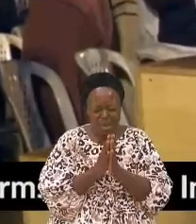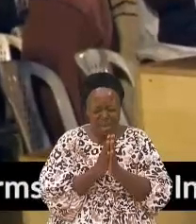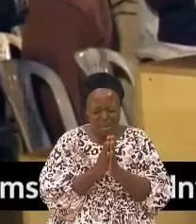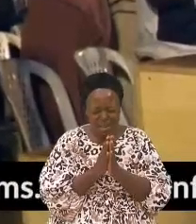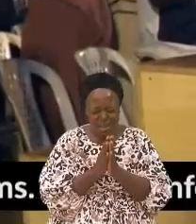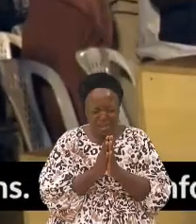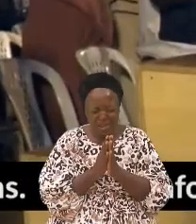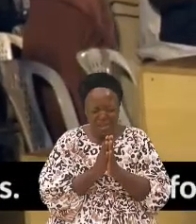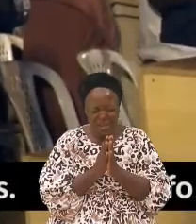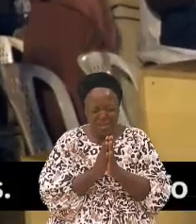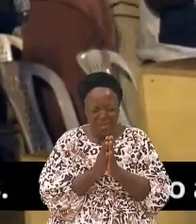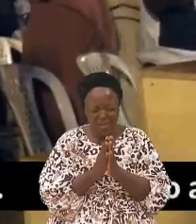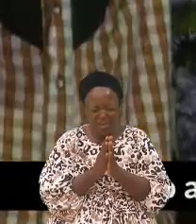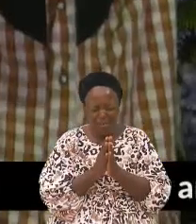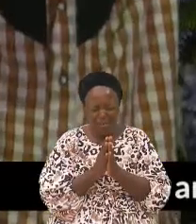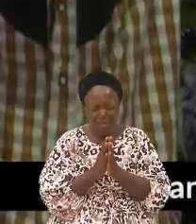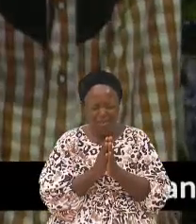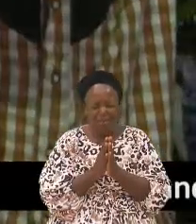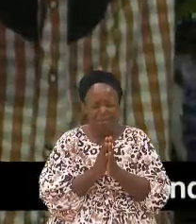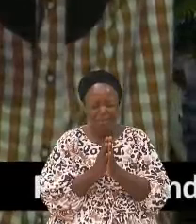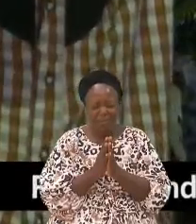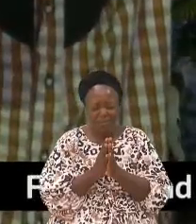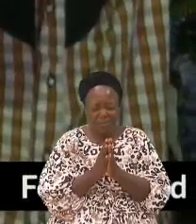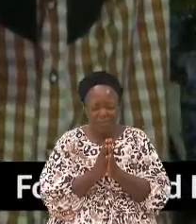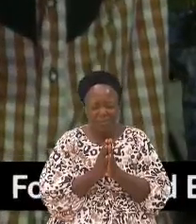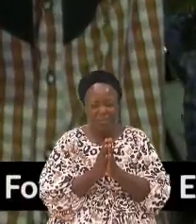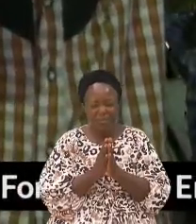Jesus' name we pray.